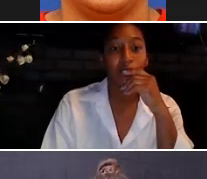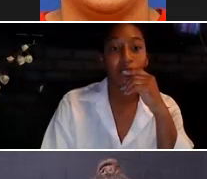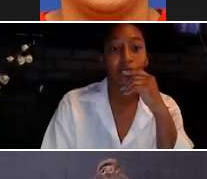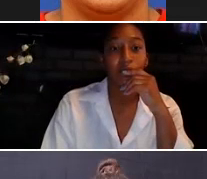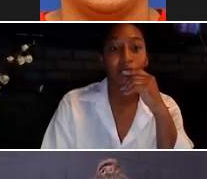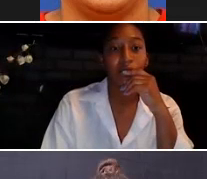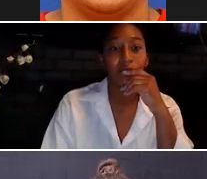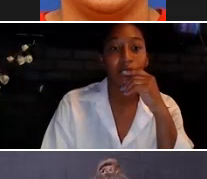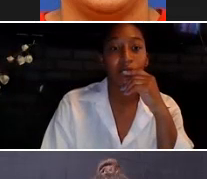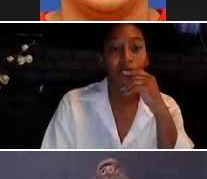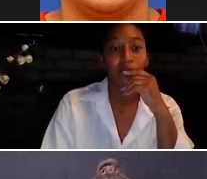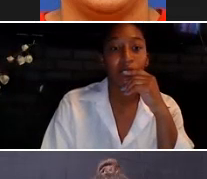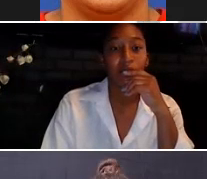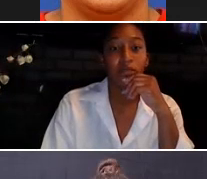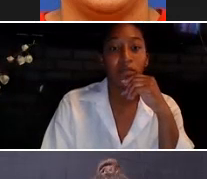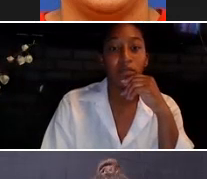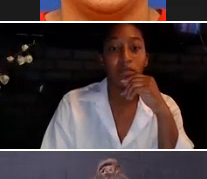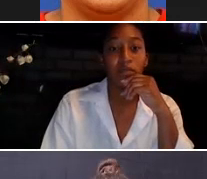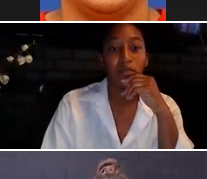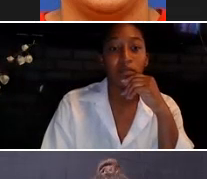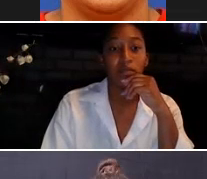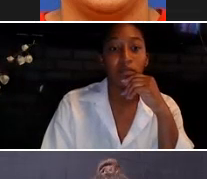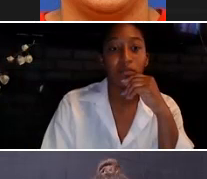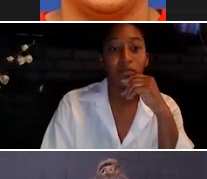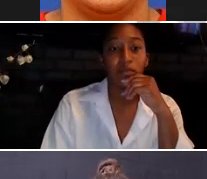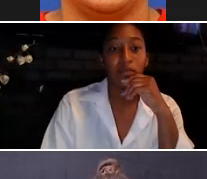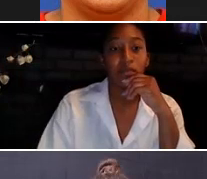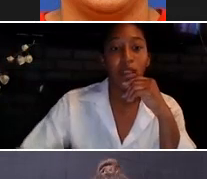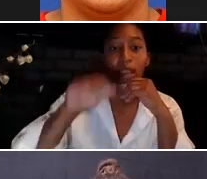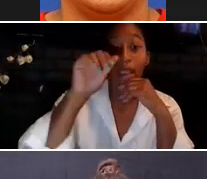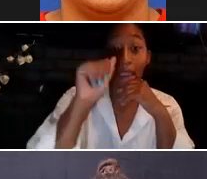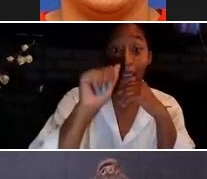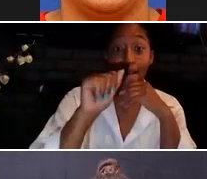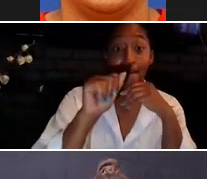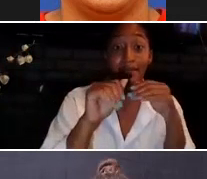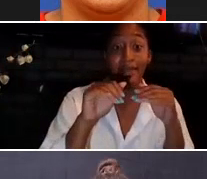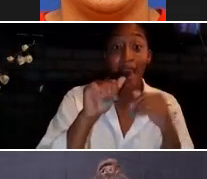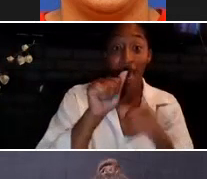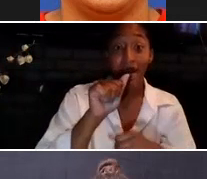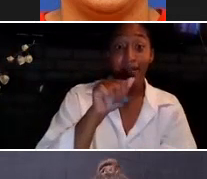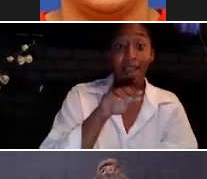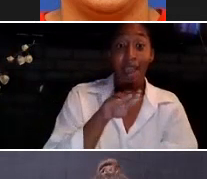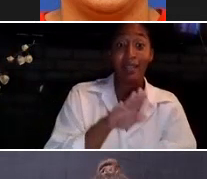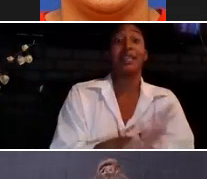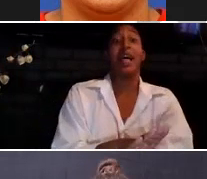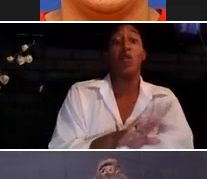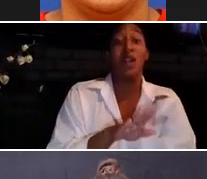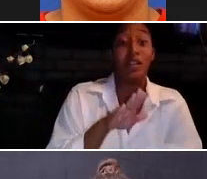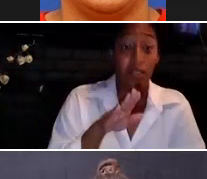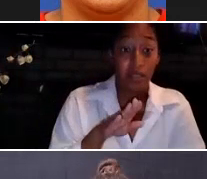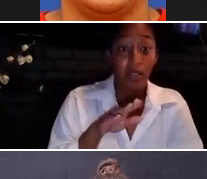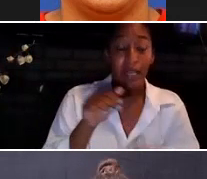For free fall, A equals, and I'm gonna write it like